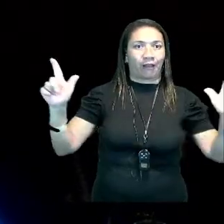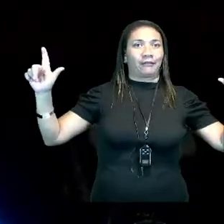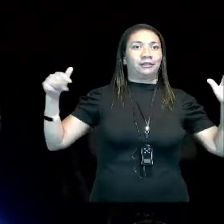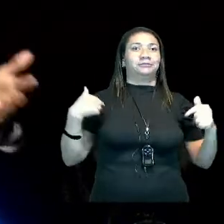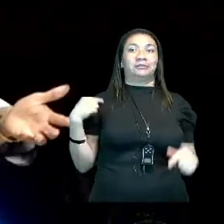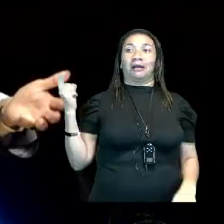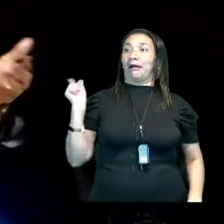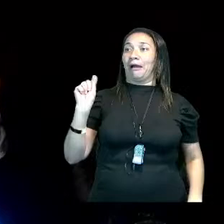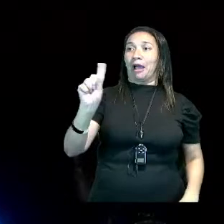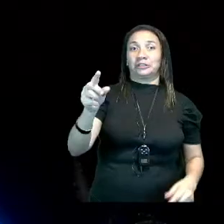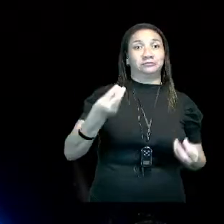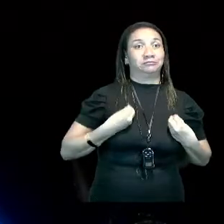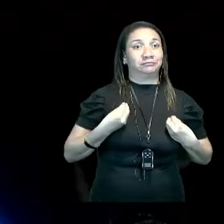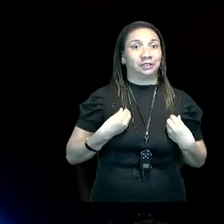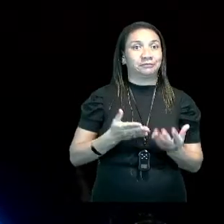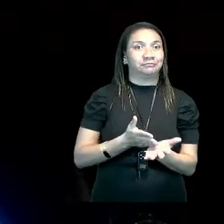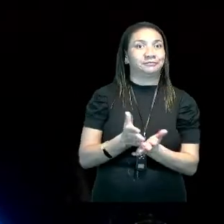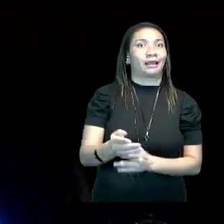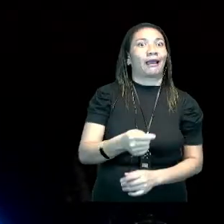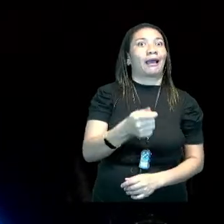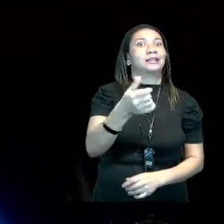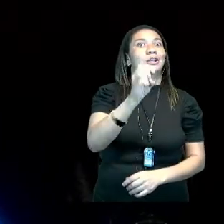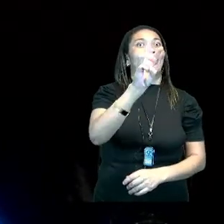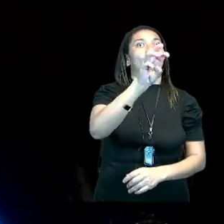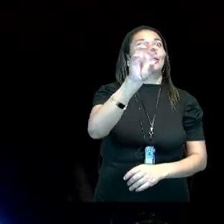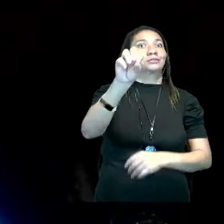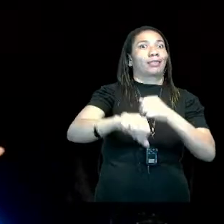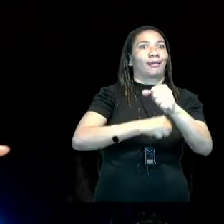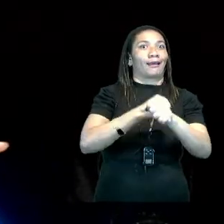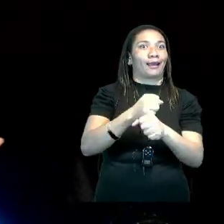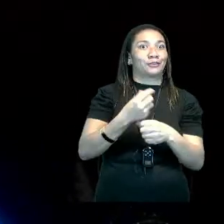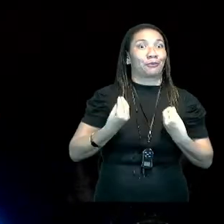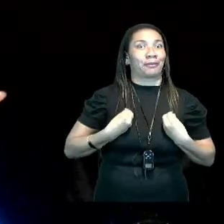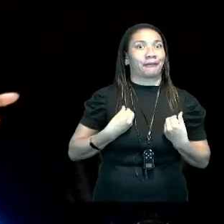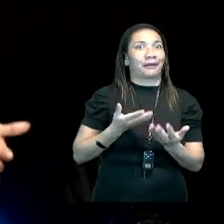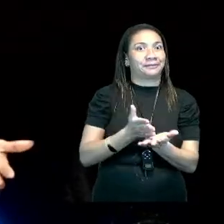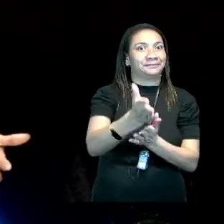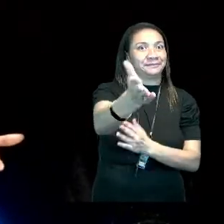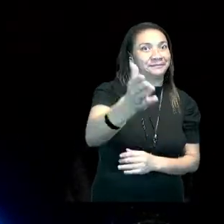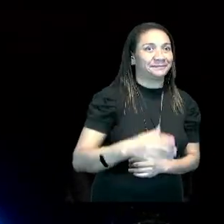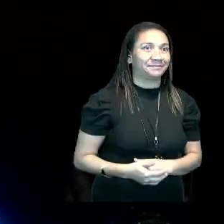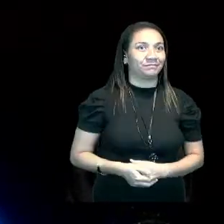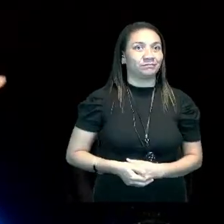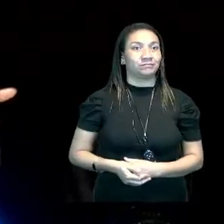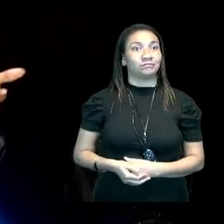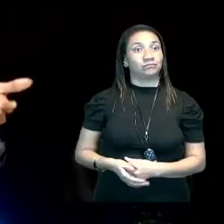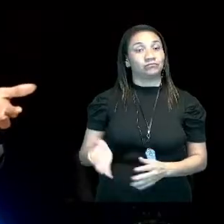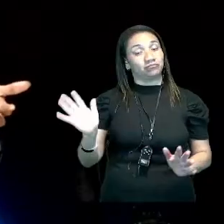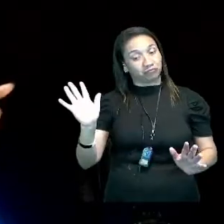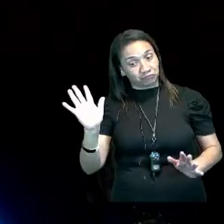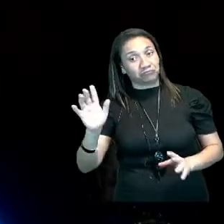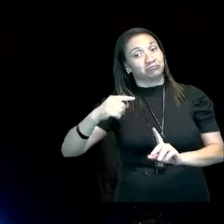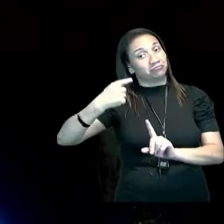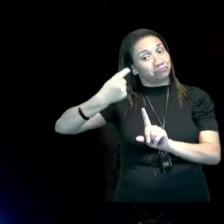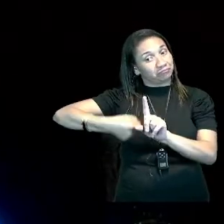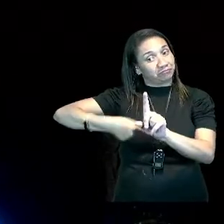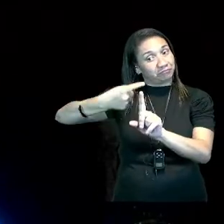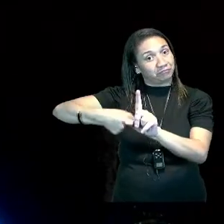8 decades. My next birthday in a few months I will be 82.